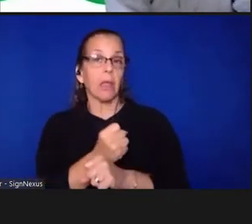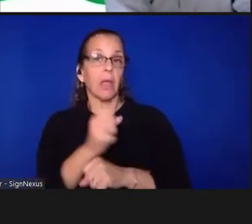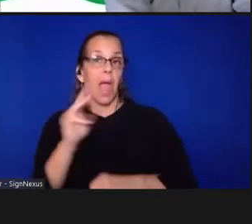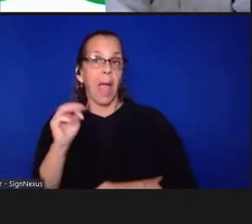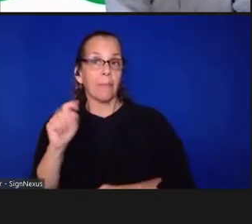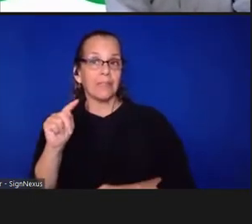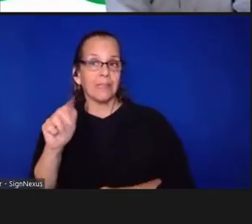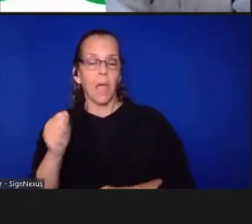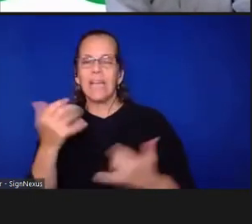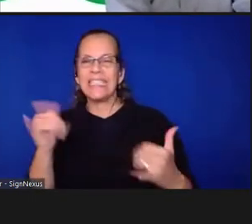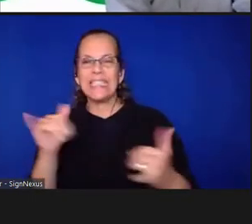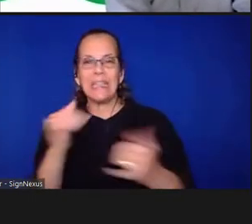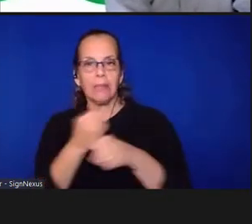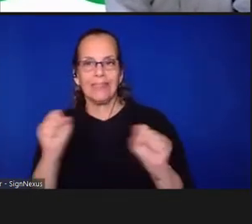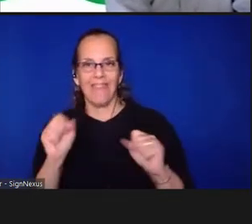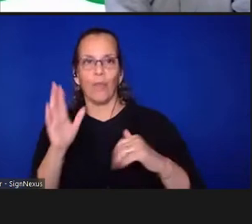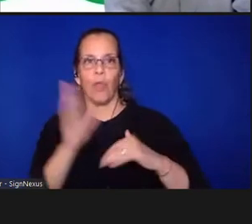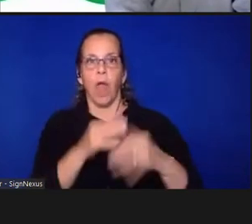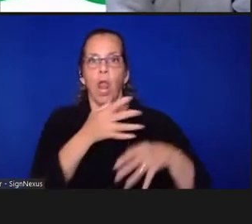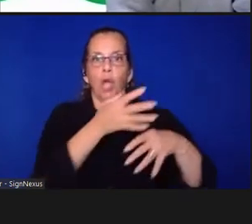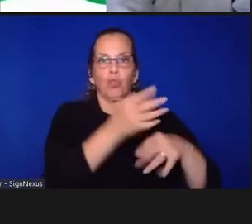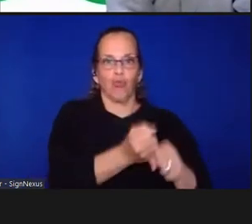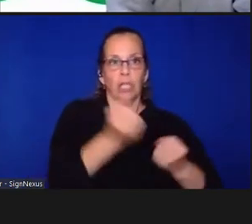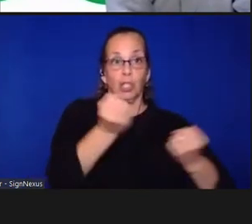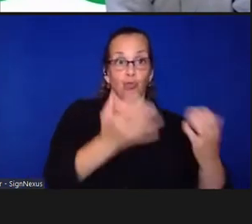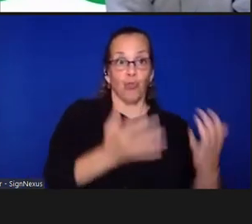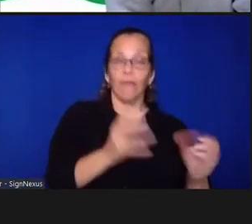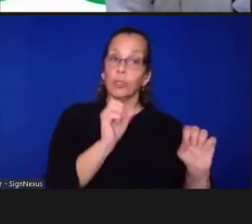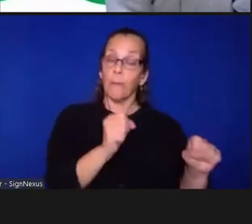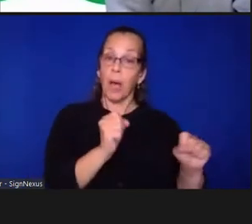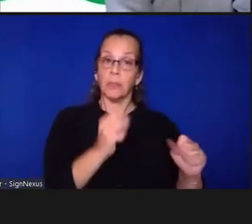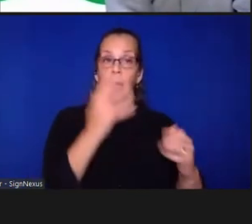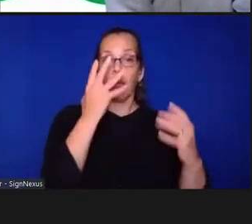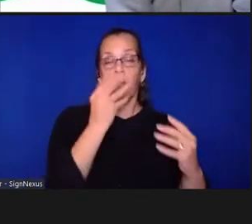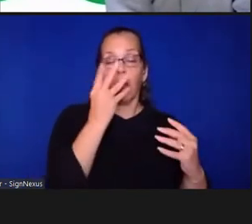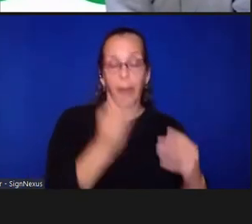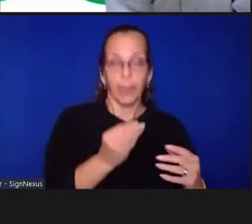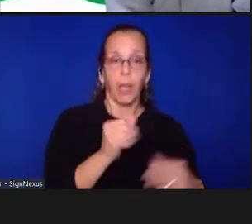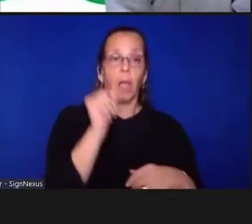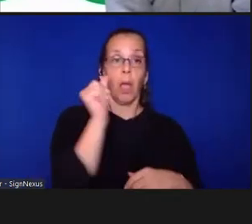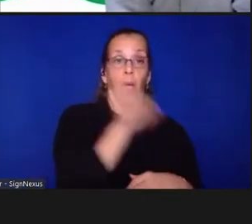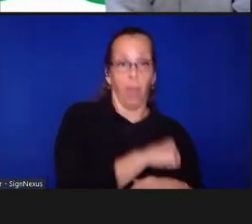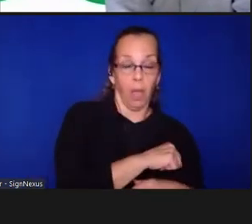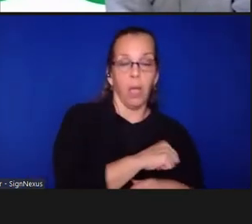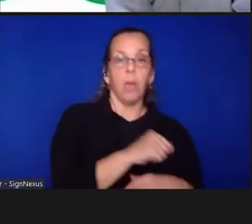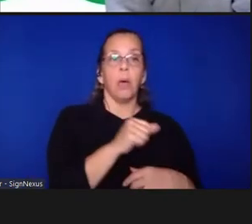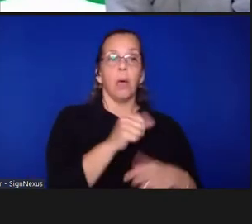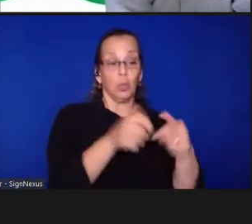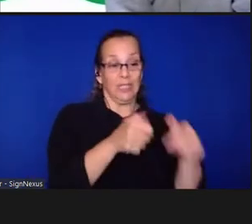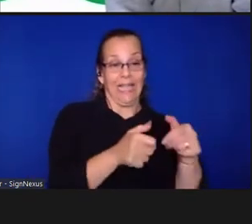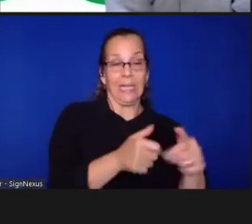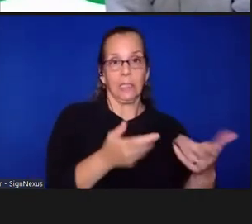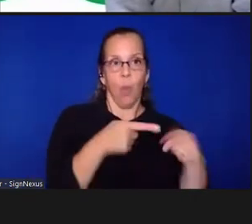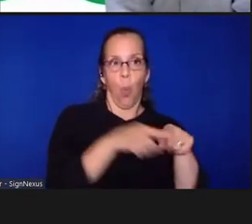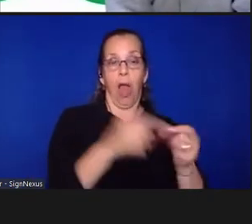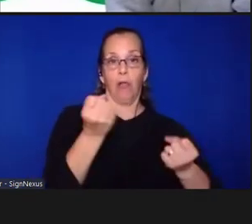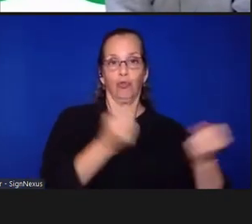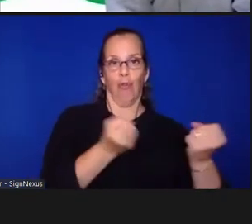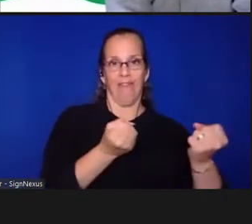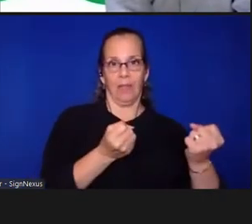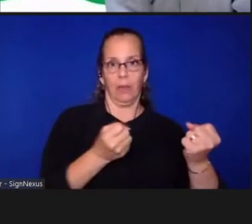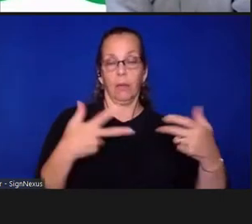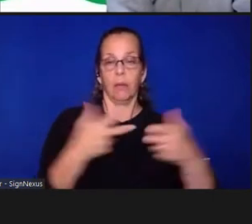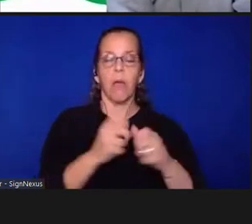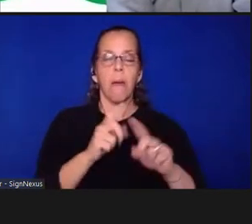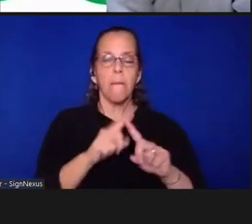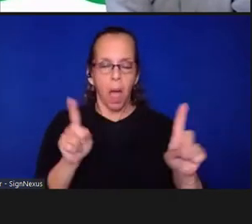safer than trusting other drivers which are possibly drunk sleepy texting or Road raging from not crashing into you however I do have two complaints to make